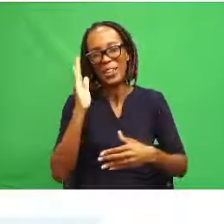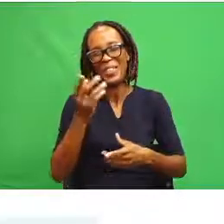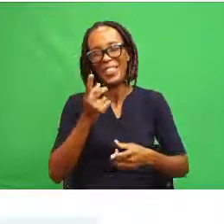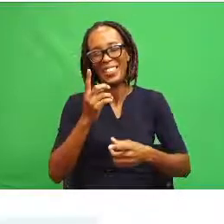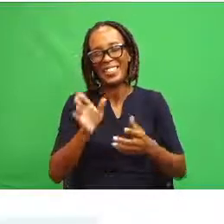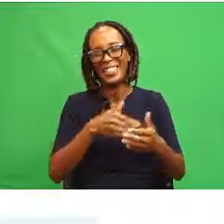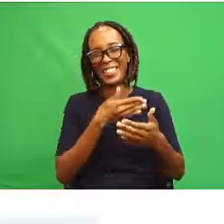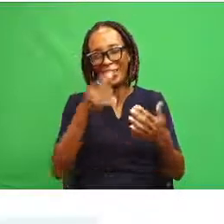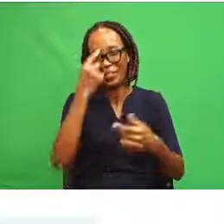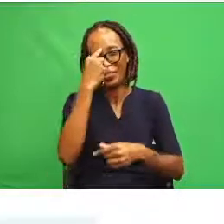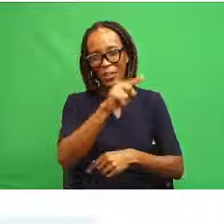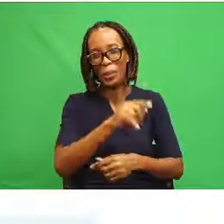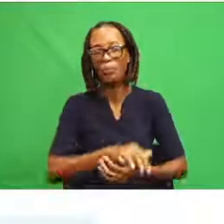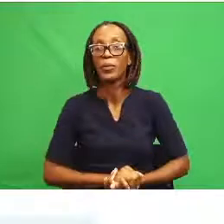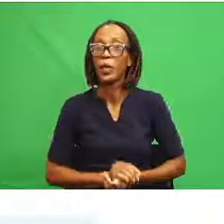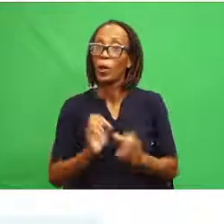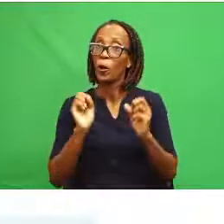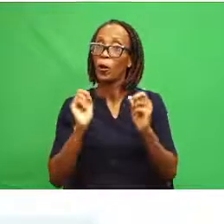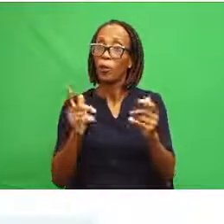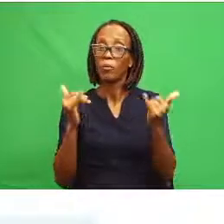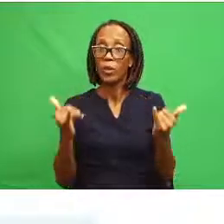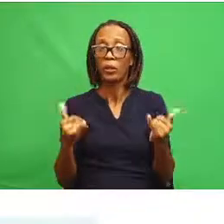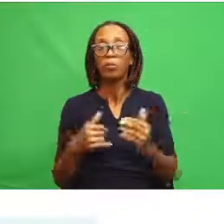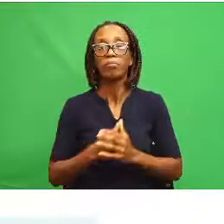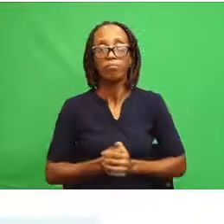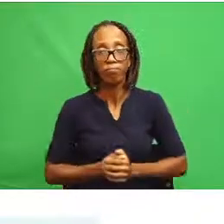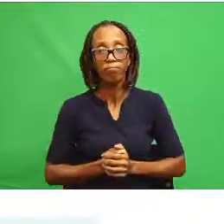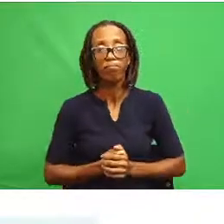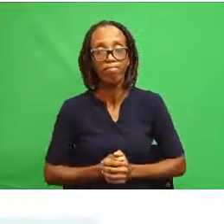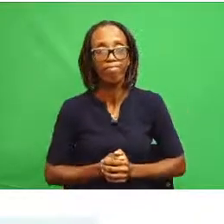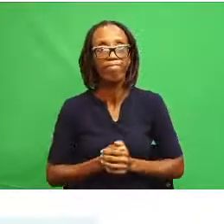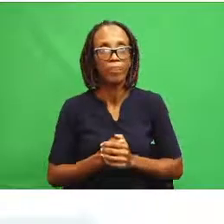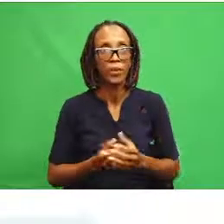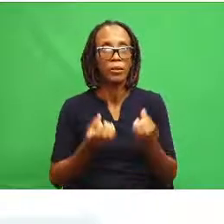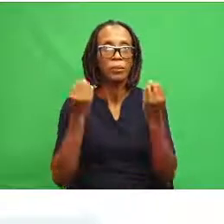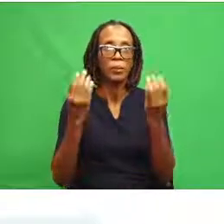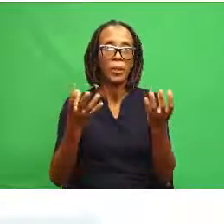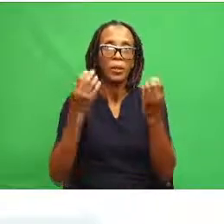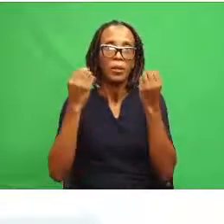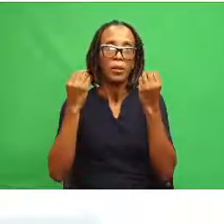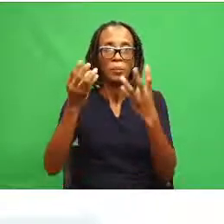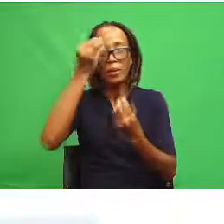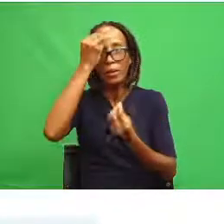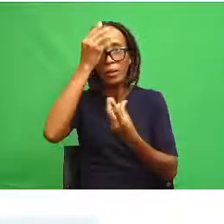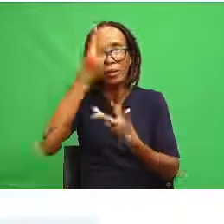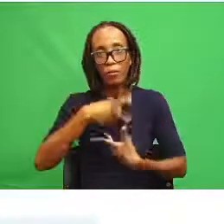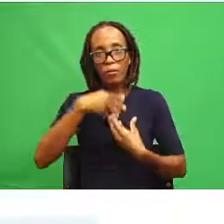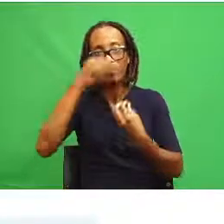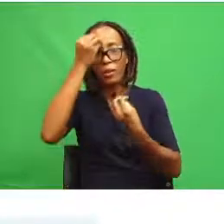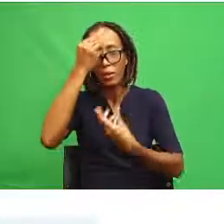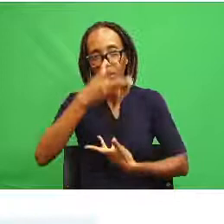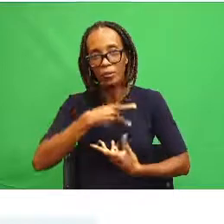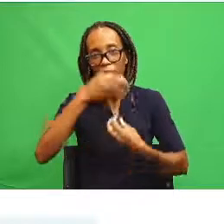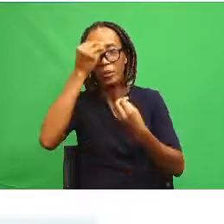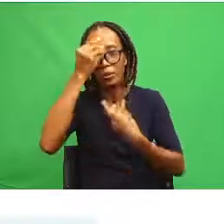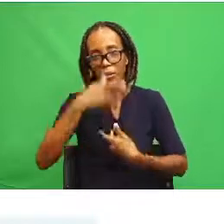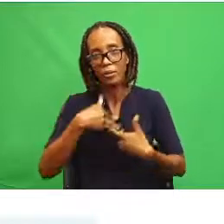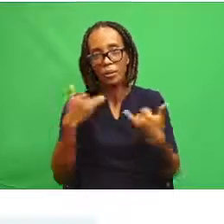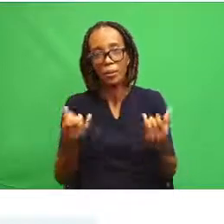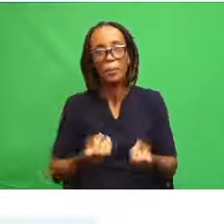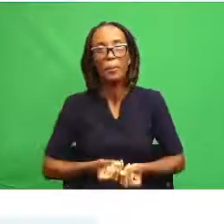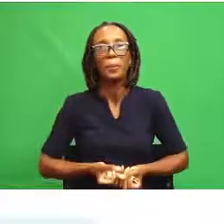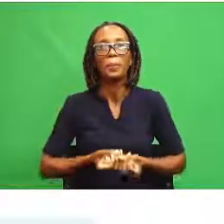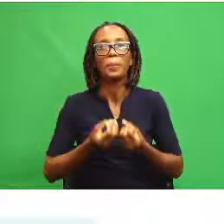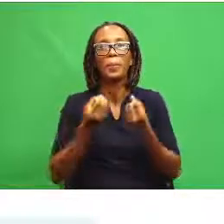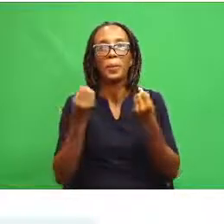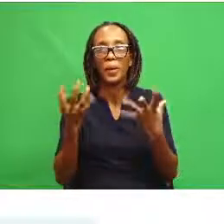much. Well, this indeed has been quite fruitful for us this morning, and I'm pretty sure that you've gotten